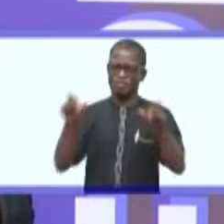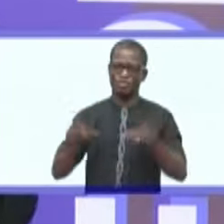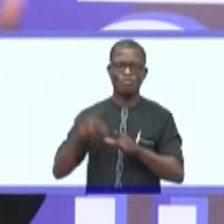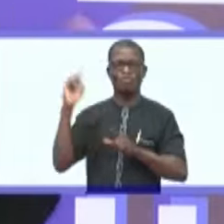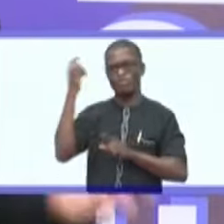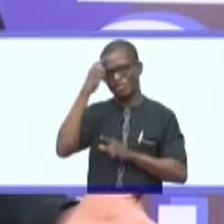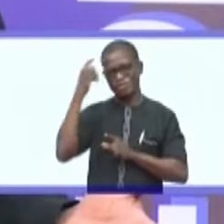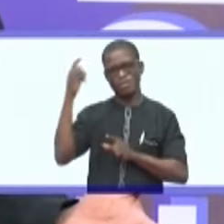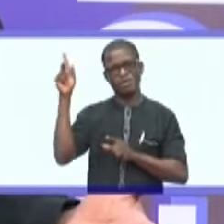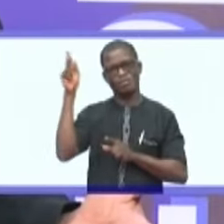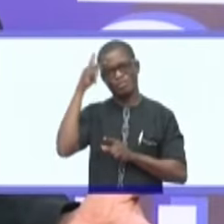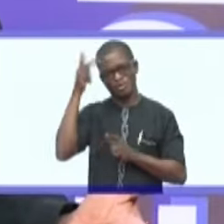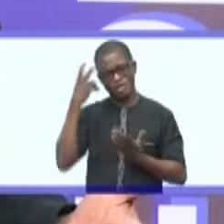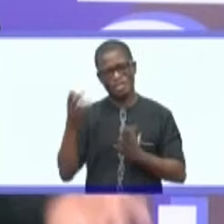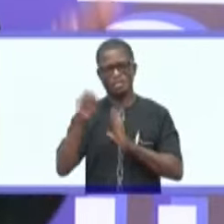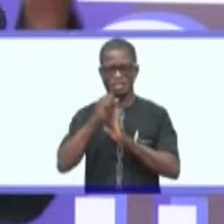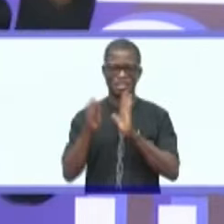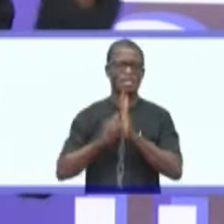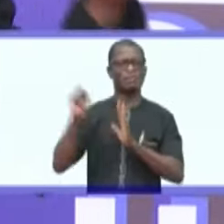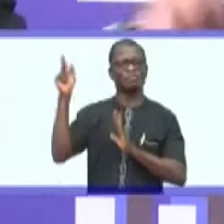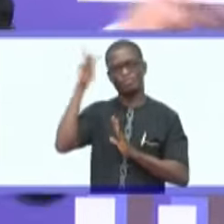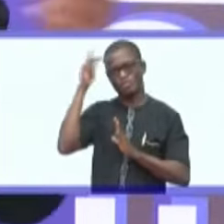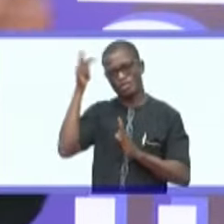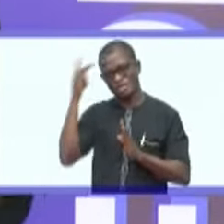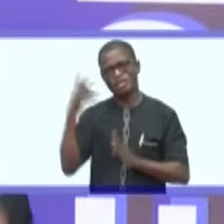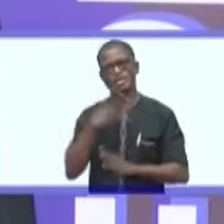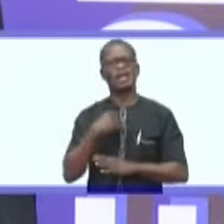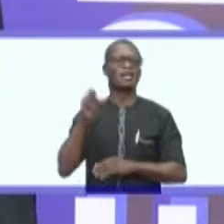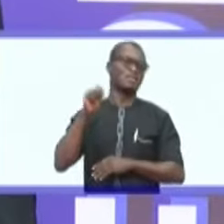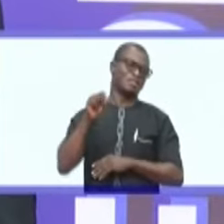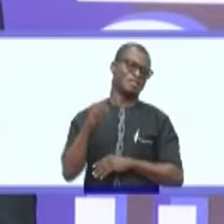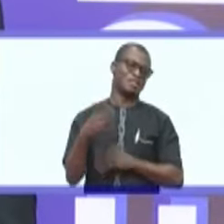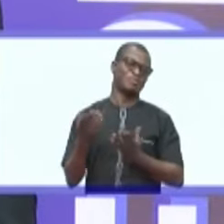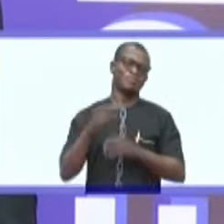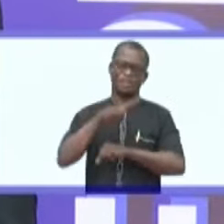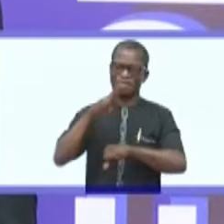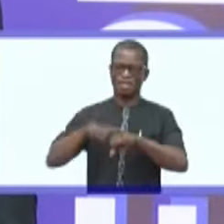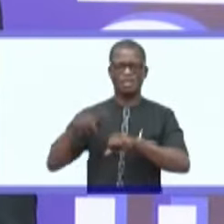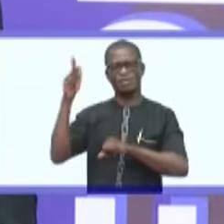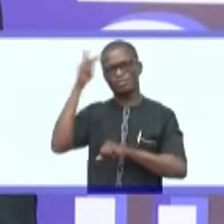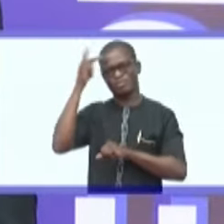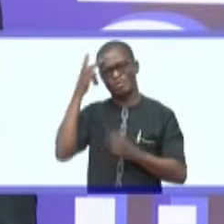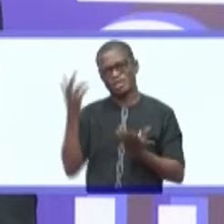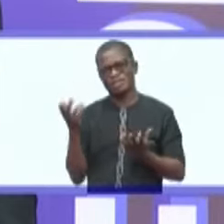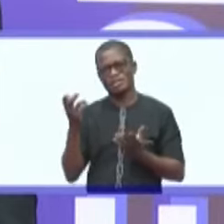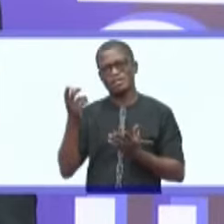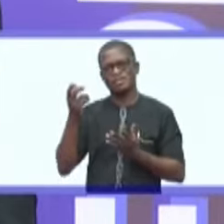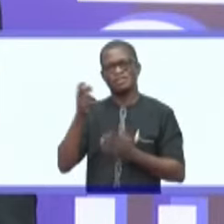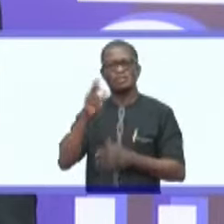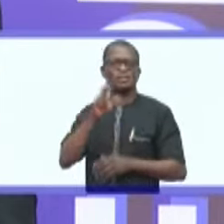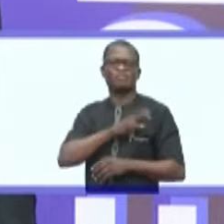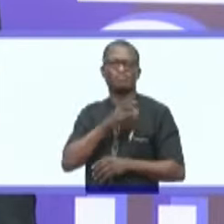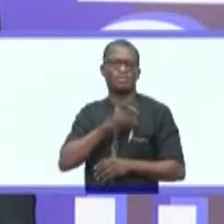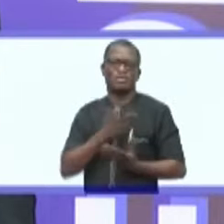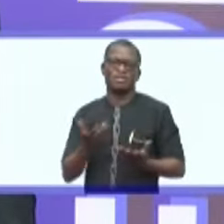policing, state policing, and, of course, national policing. But that has to be